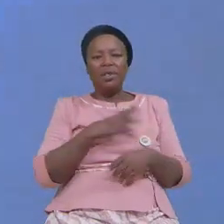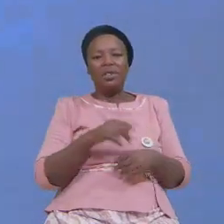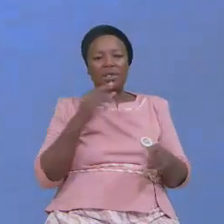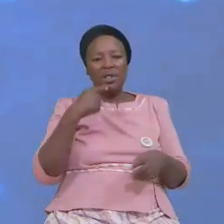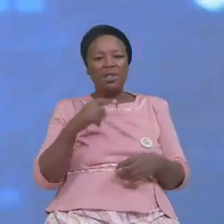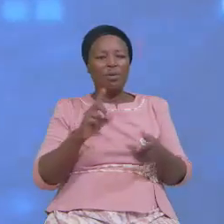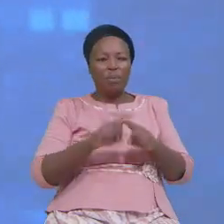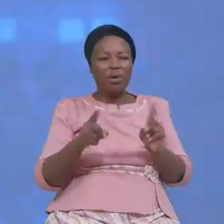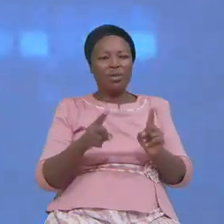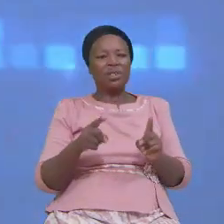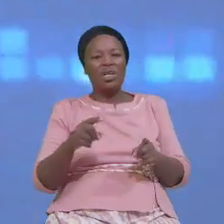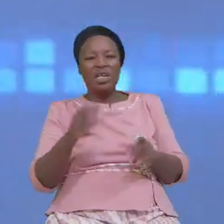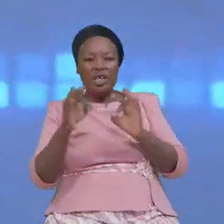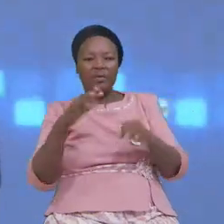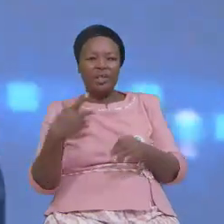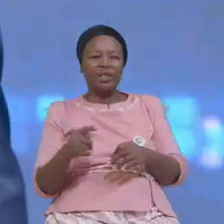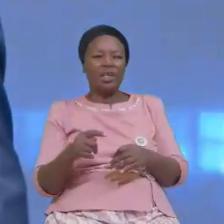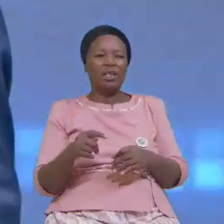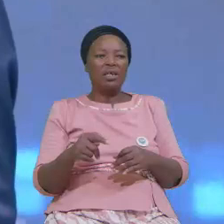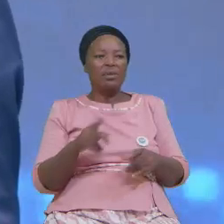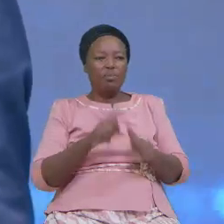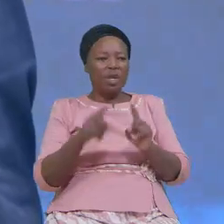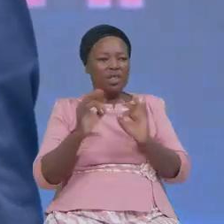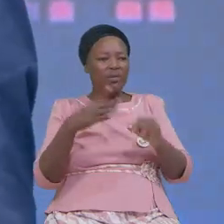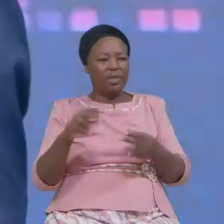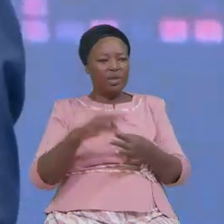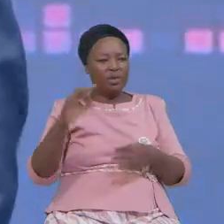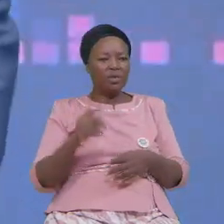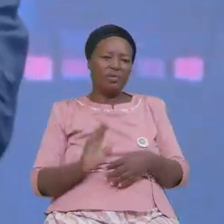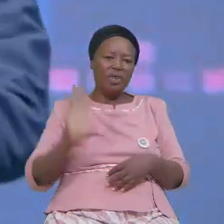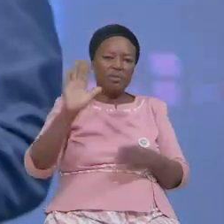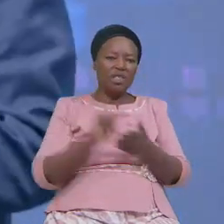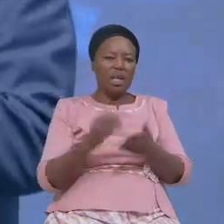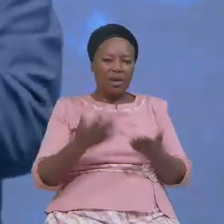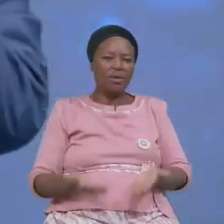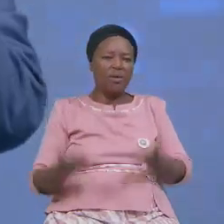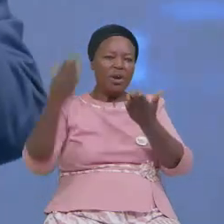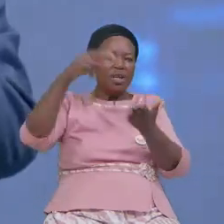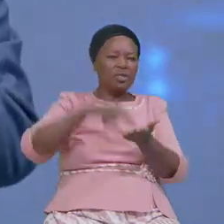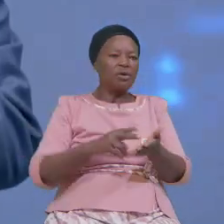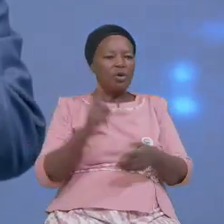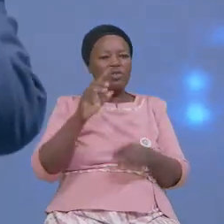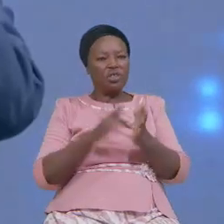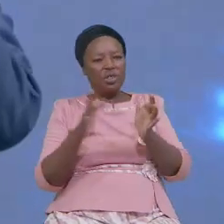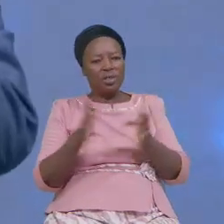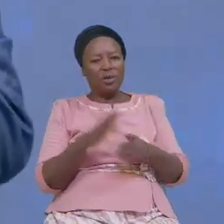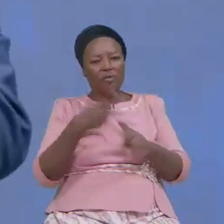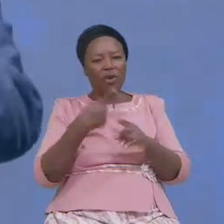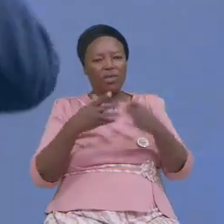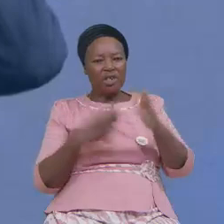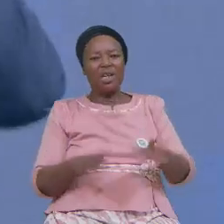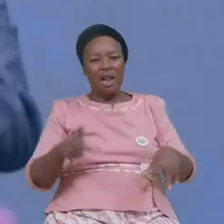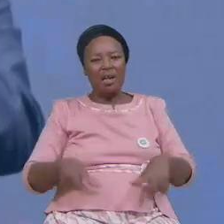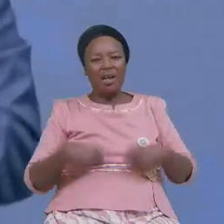the spirit of him that raised up Jesus from the dead dwell